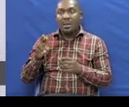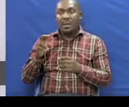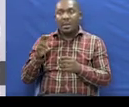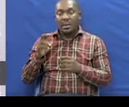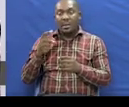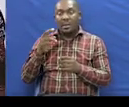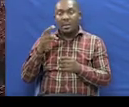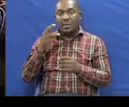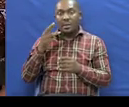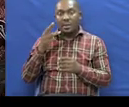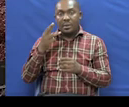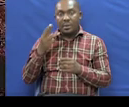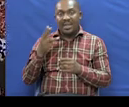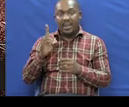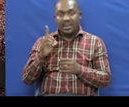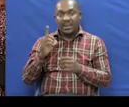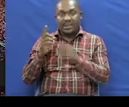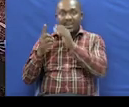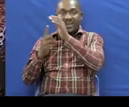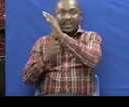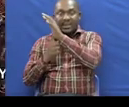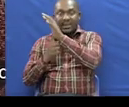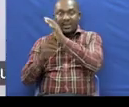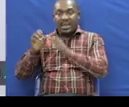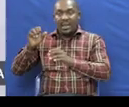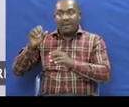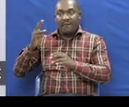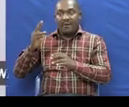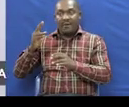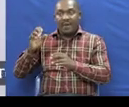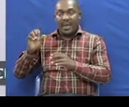3D6, 4S2. Cobalt,